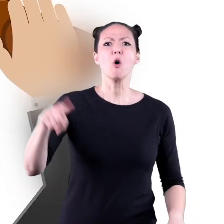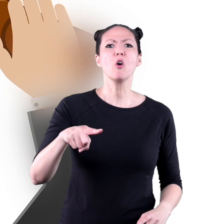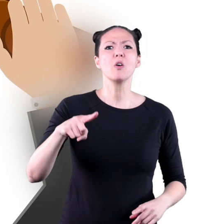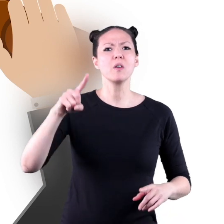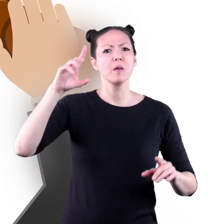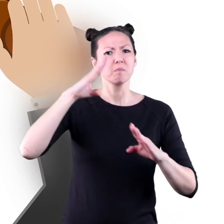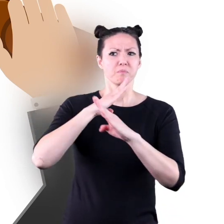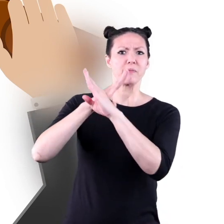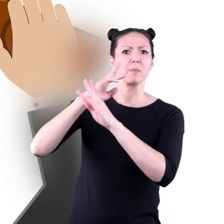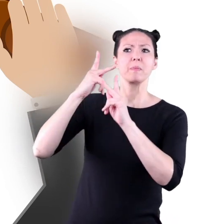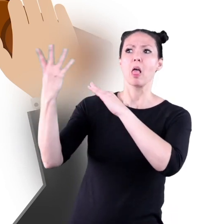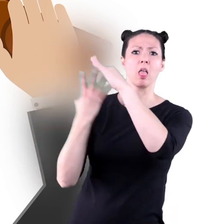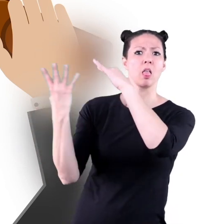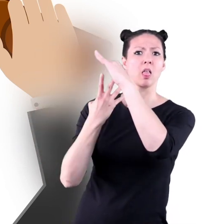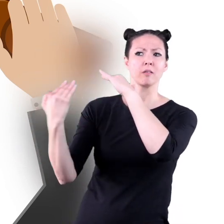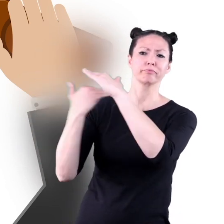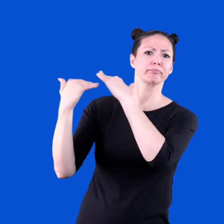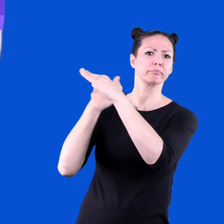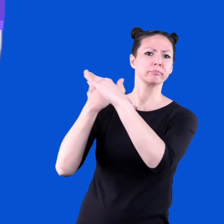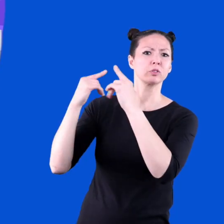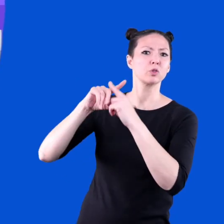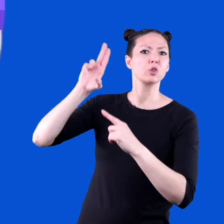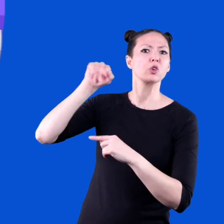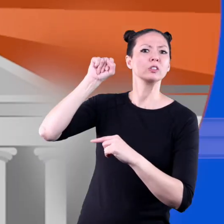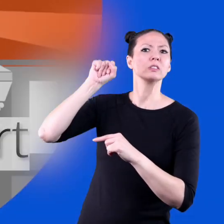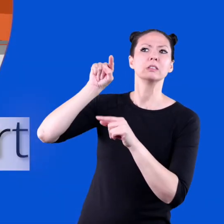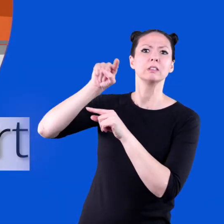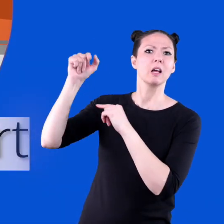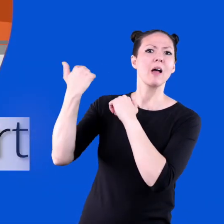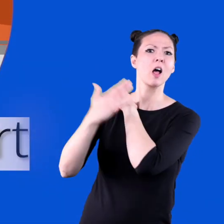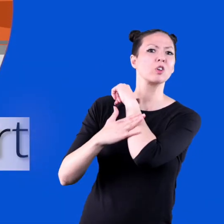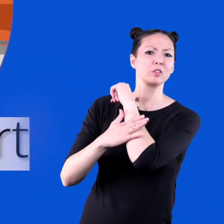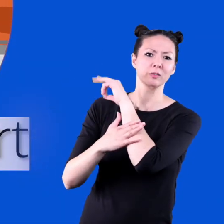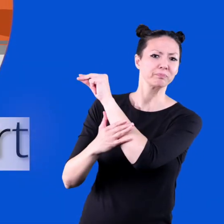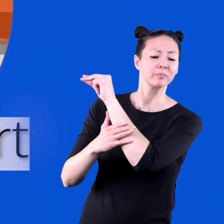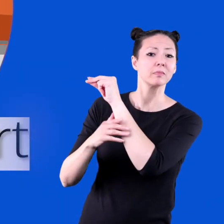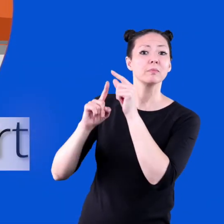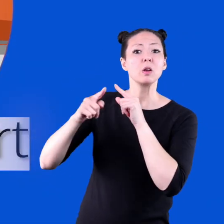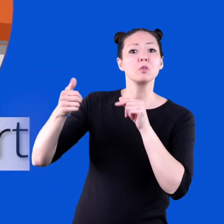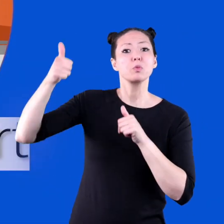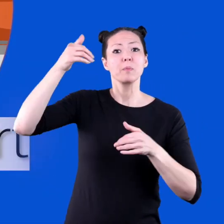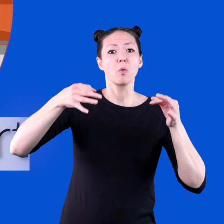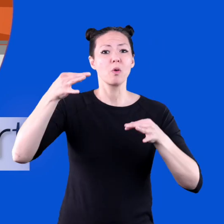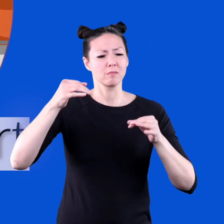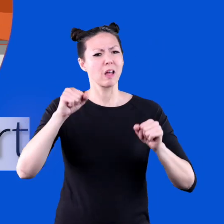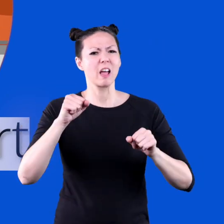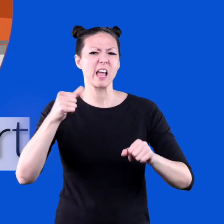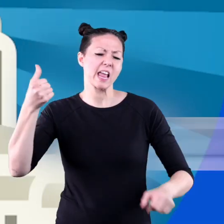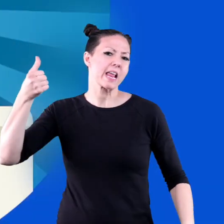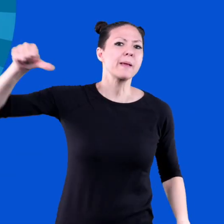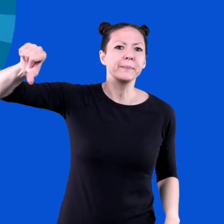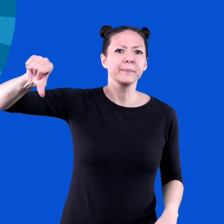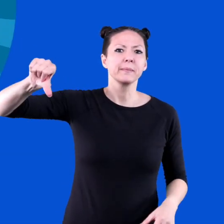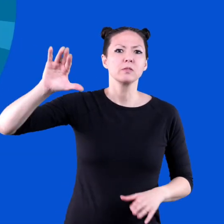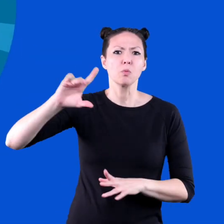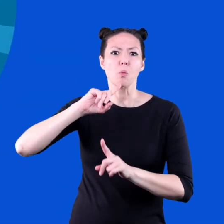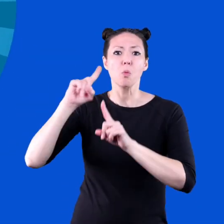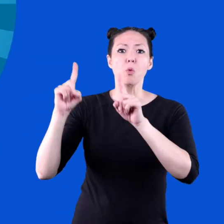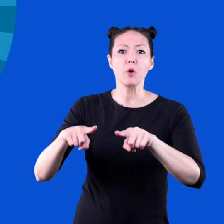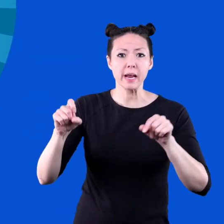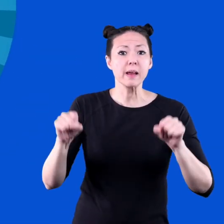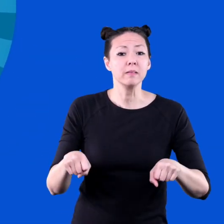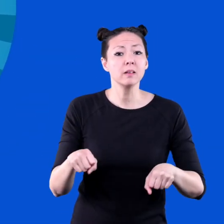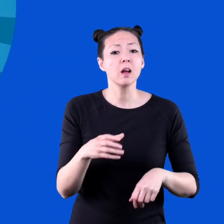countries entering the United States. However, the Supreme Court can override his order, and Congress can